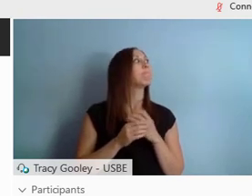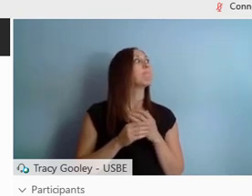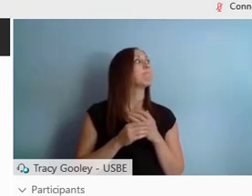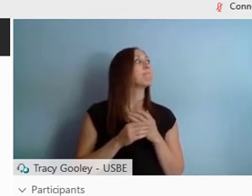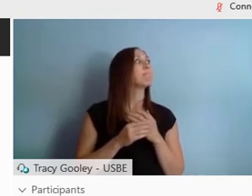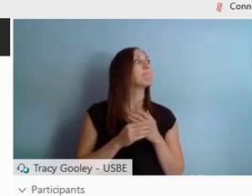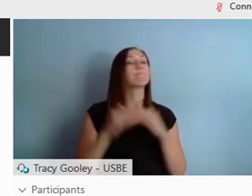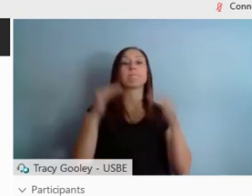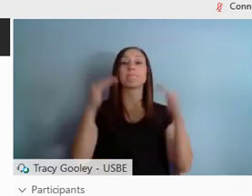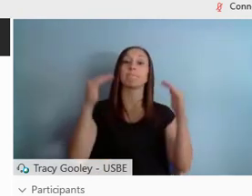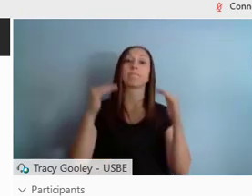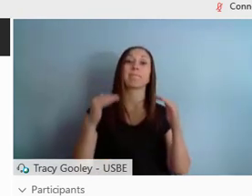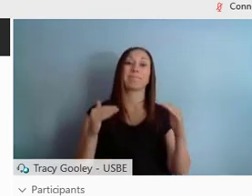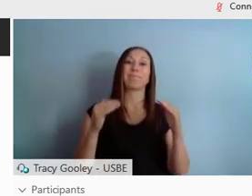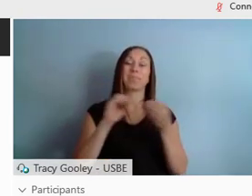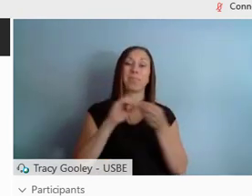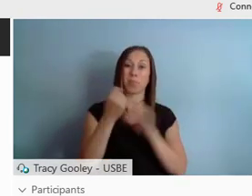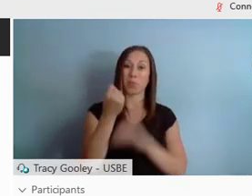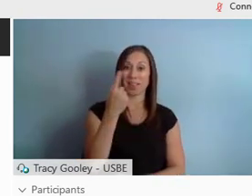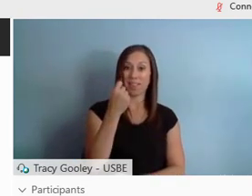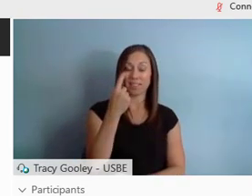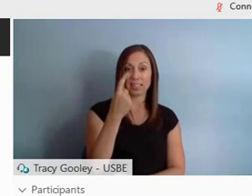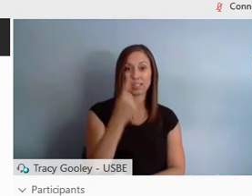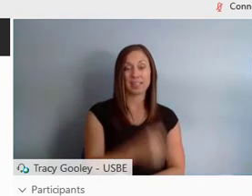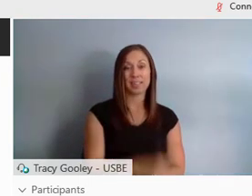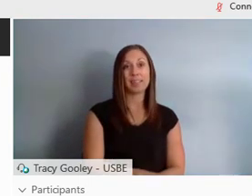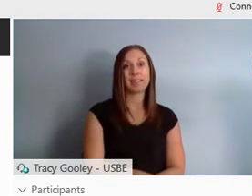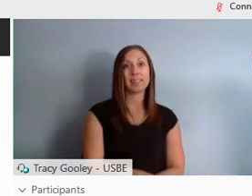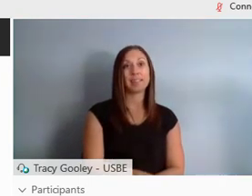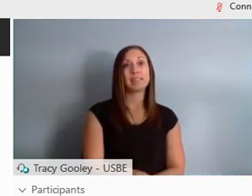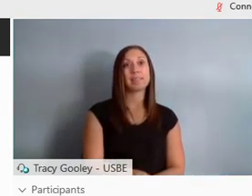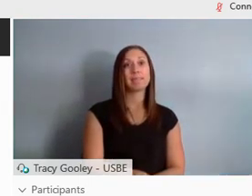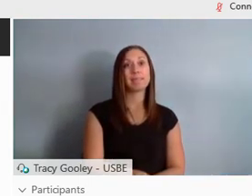We'll move on to question number 11.